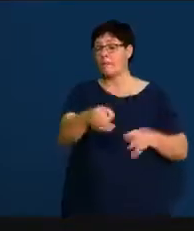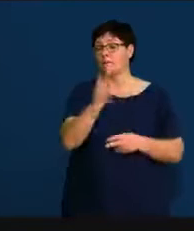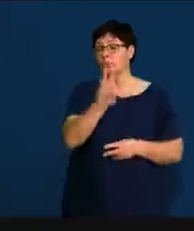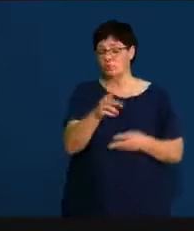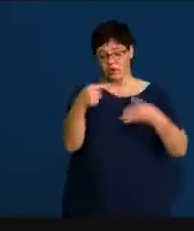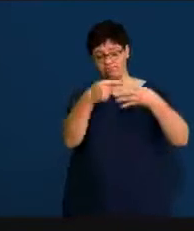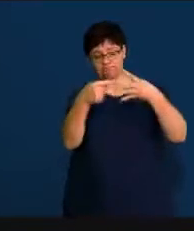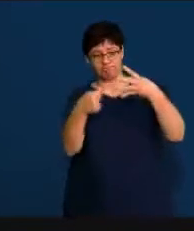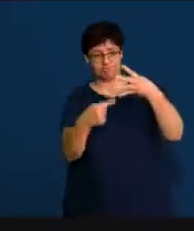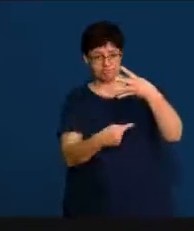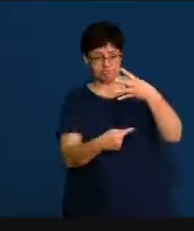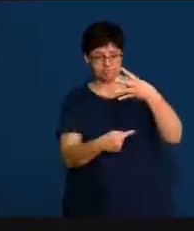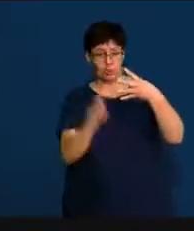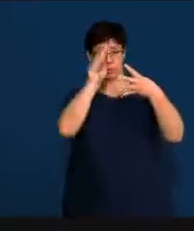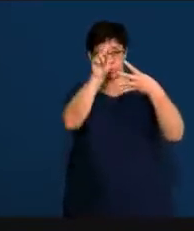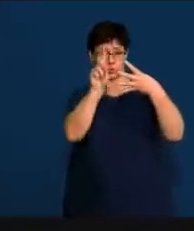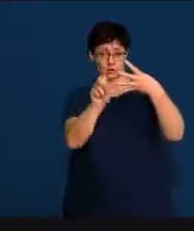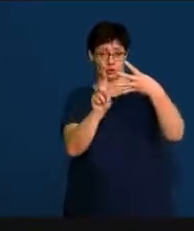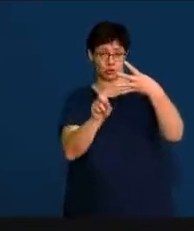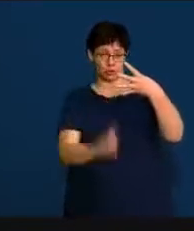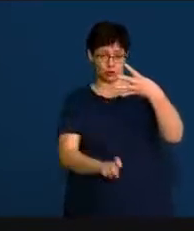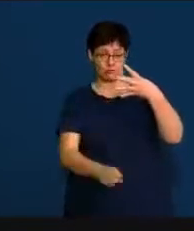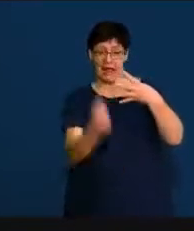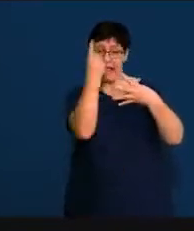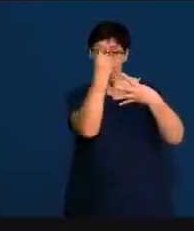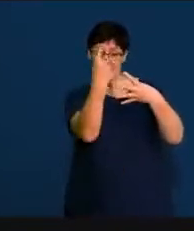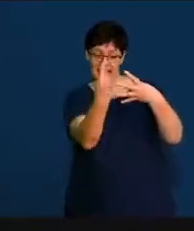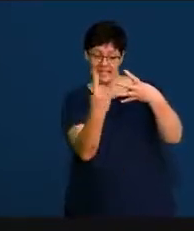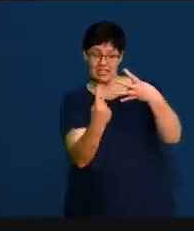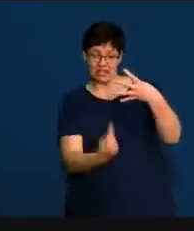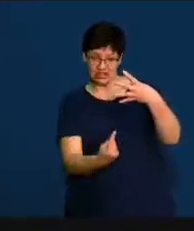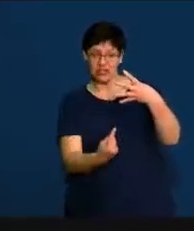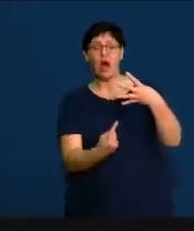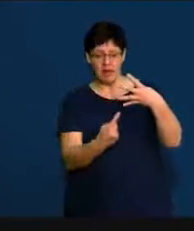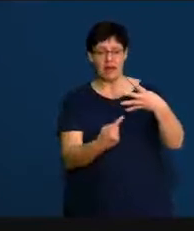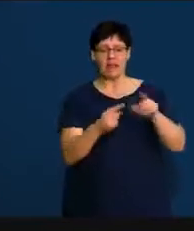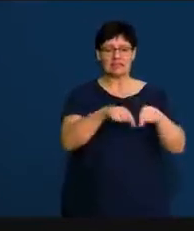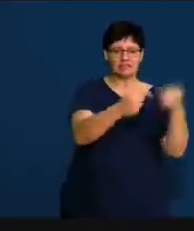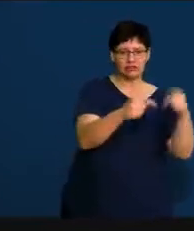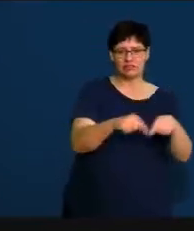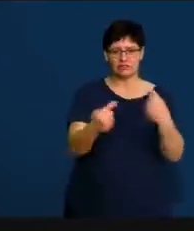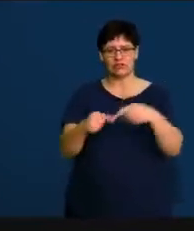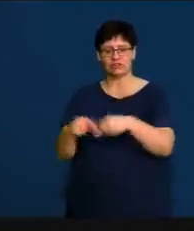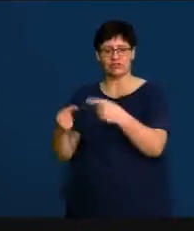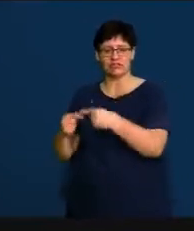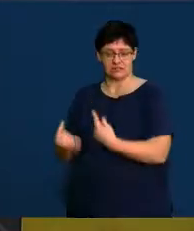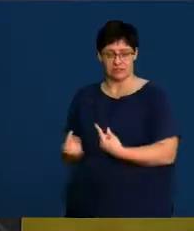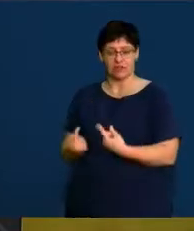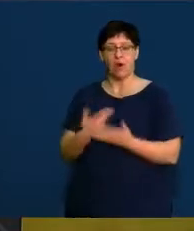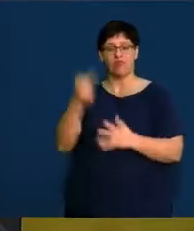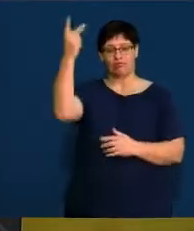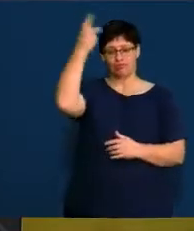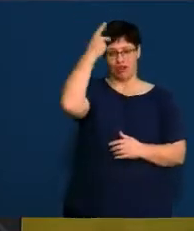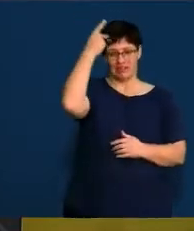following. 4 questions. Each question tests a different component of all the geographical